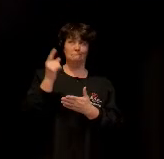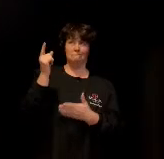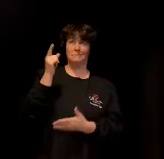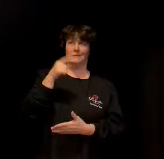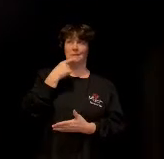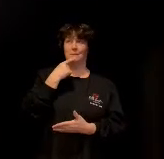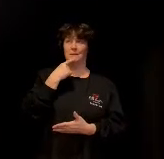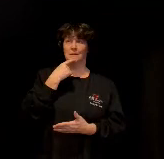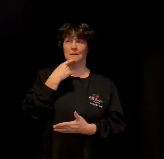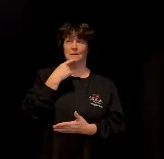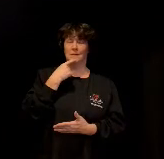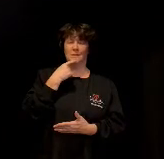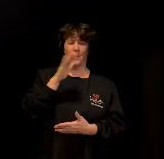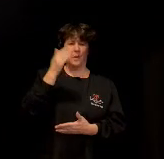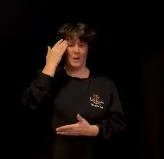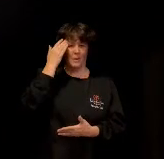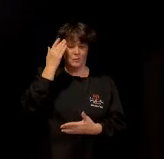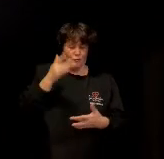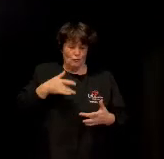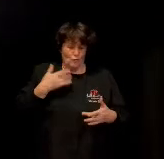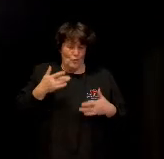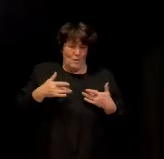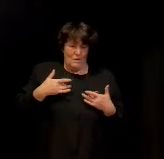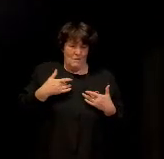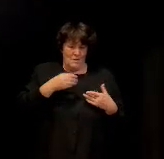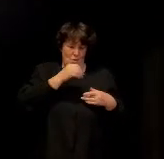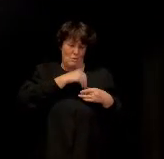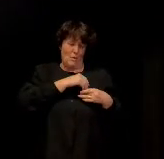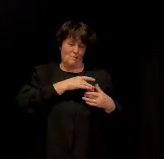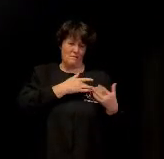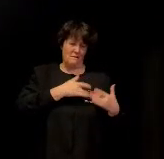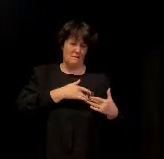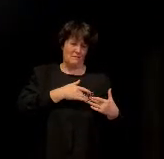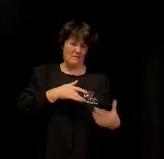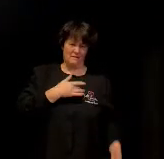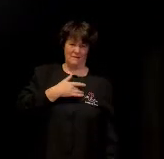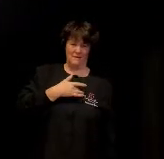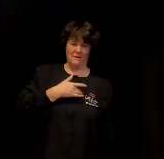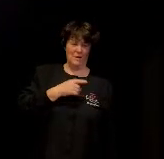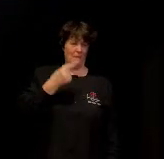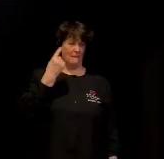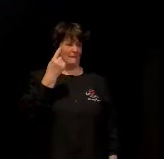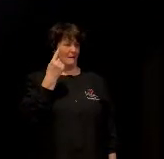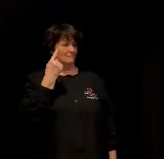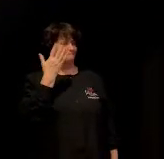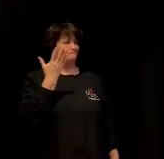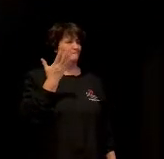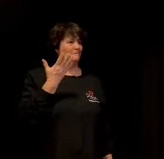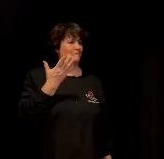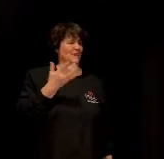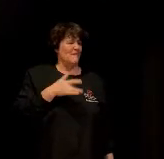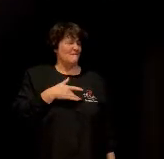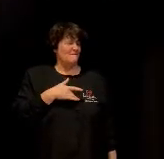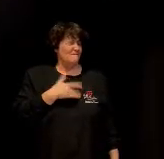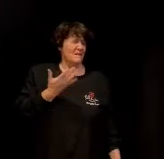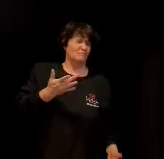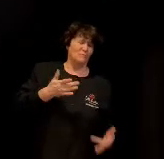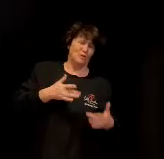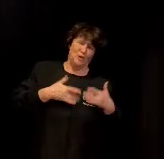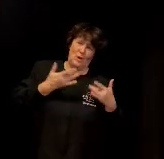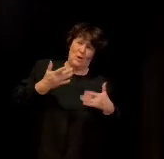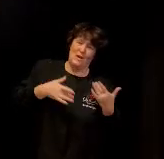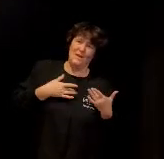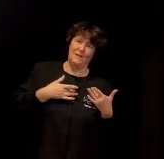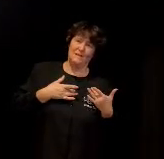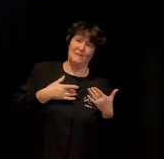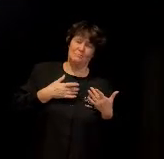know that joy you have in your heart? Right? All of a sudden, man, you think about something and just something gets joyous. You feel it leaping. You